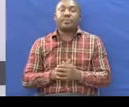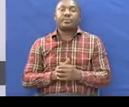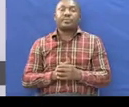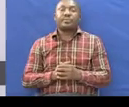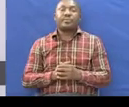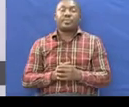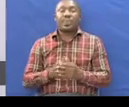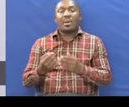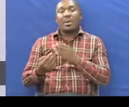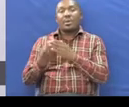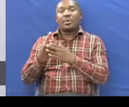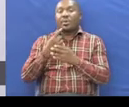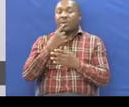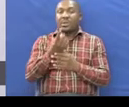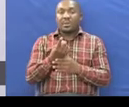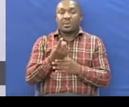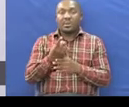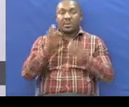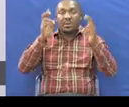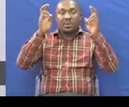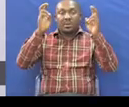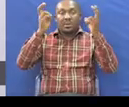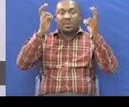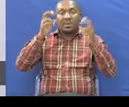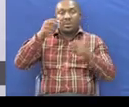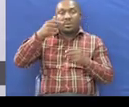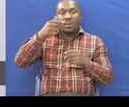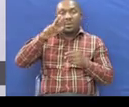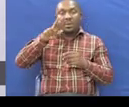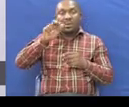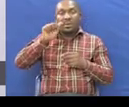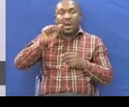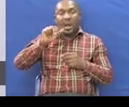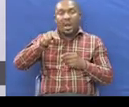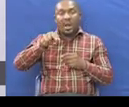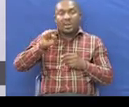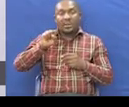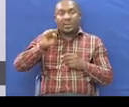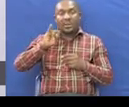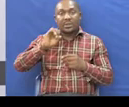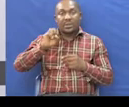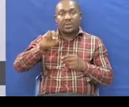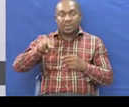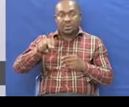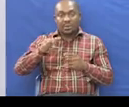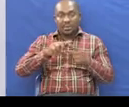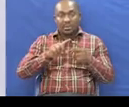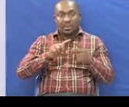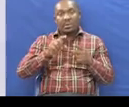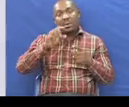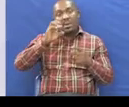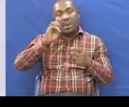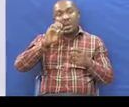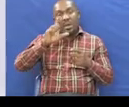One of the topic I said, these questions need to extract idea from transition element.